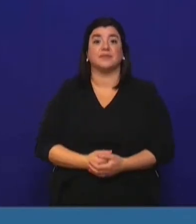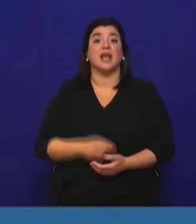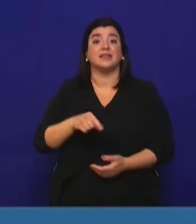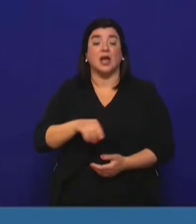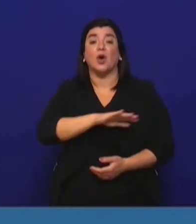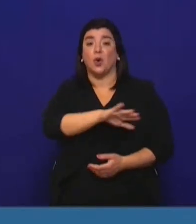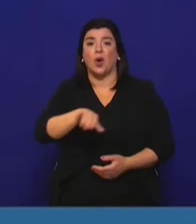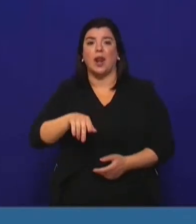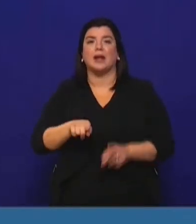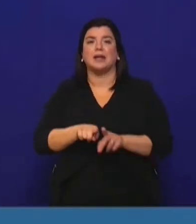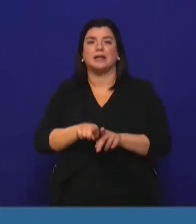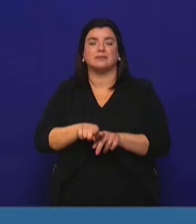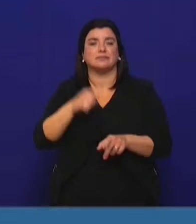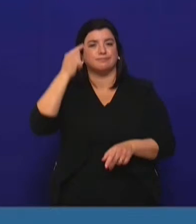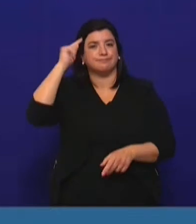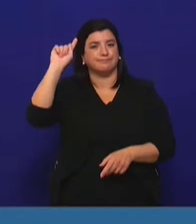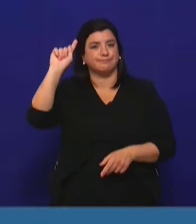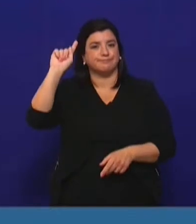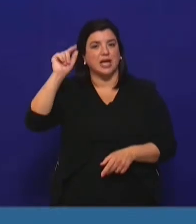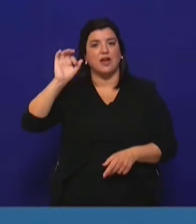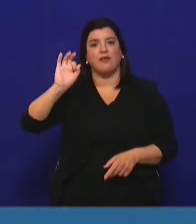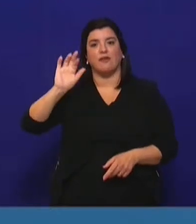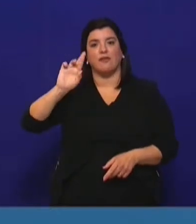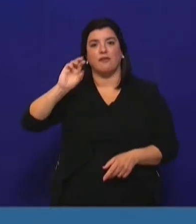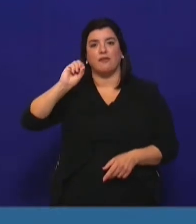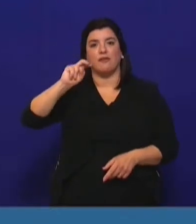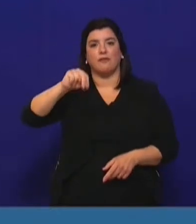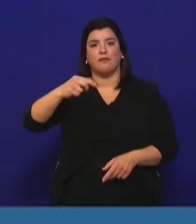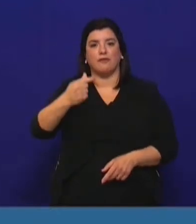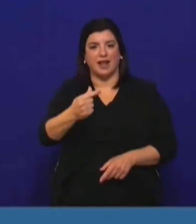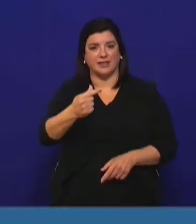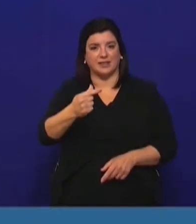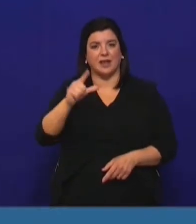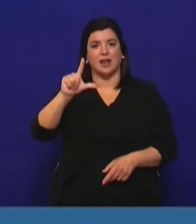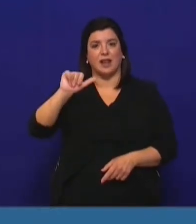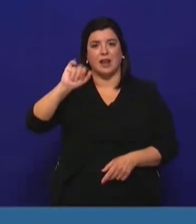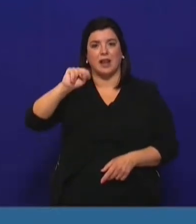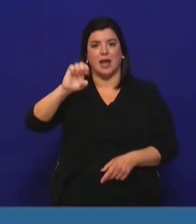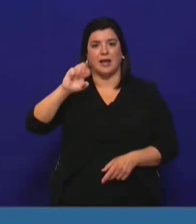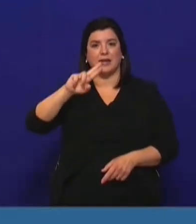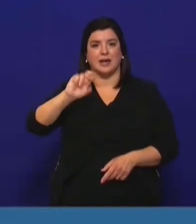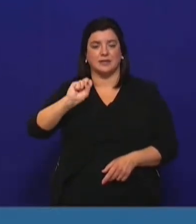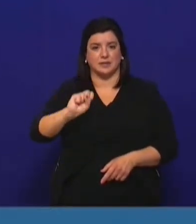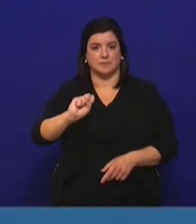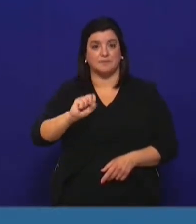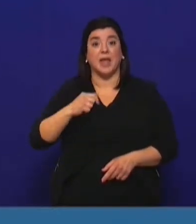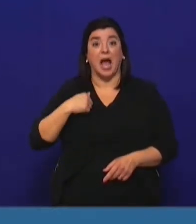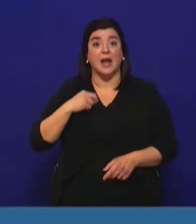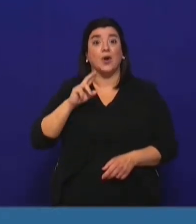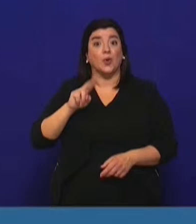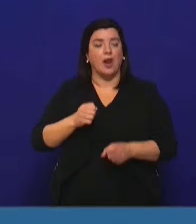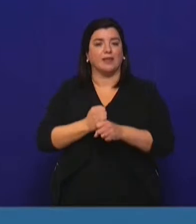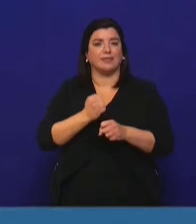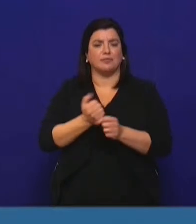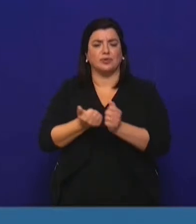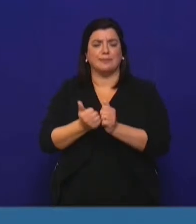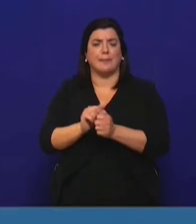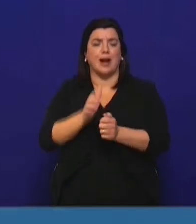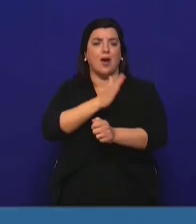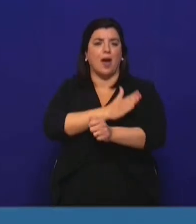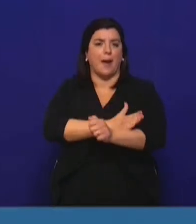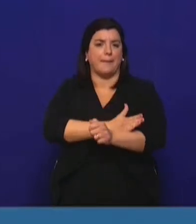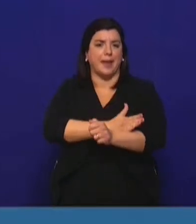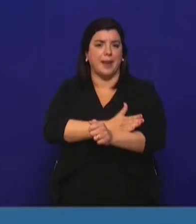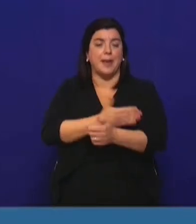il-frontliners. Ukoll għandna l-preparamenti biex nidħlu fil-grupp li jmiss ukoll li huwa l-grupp fejn ġa fih nibqgħu